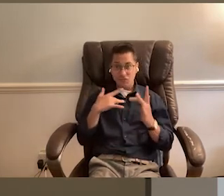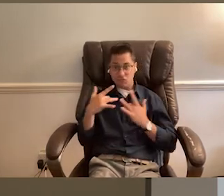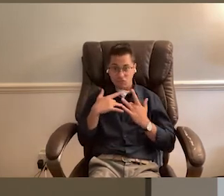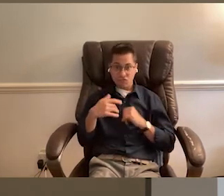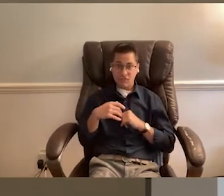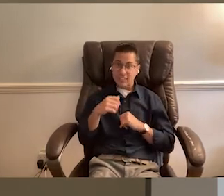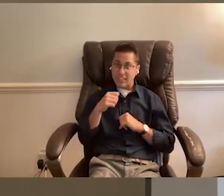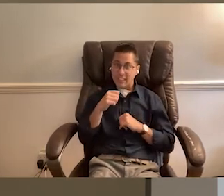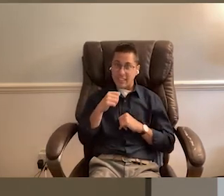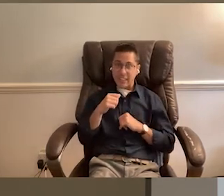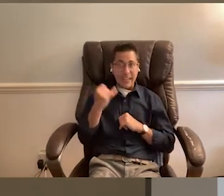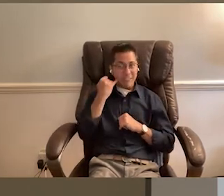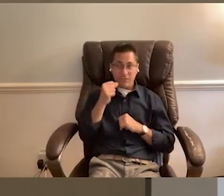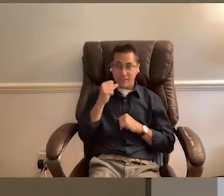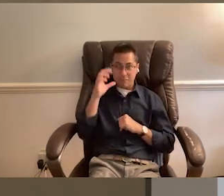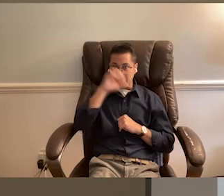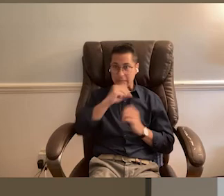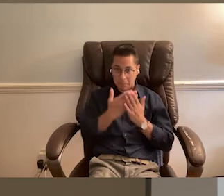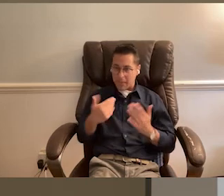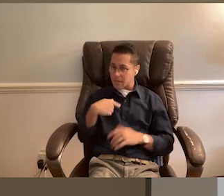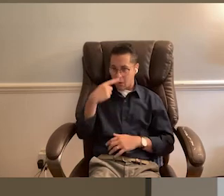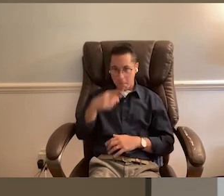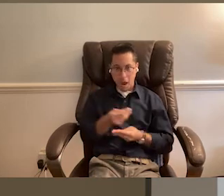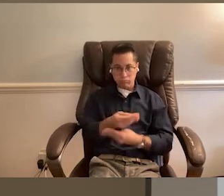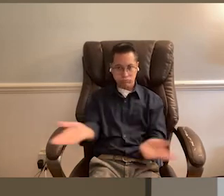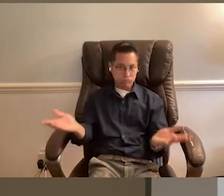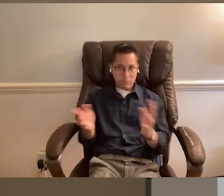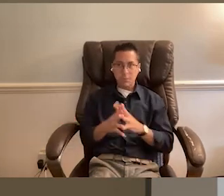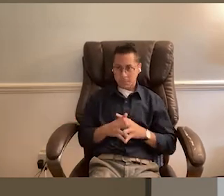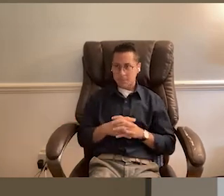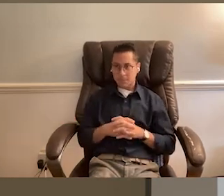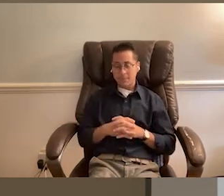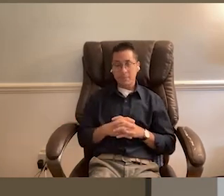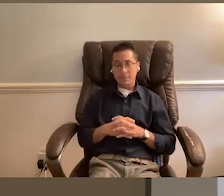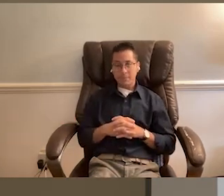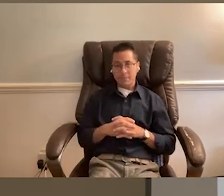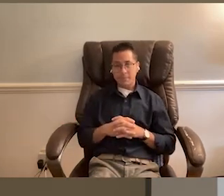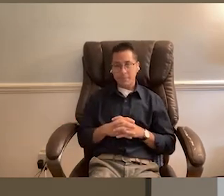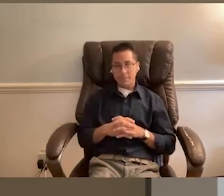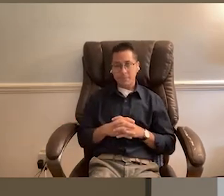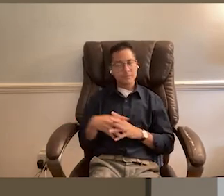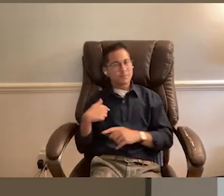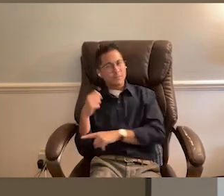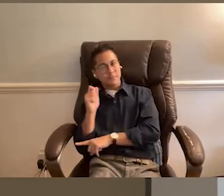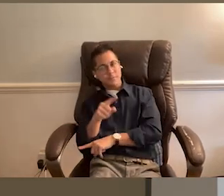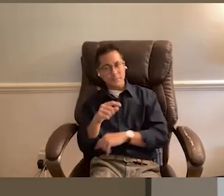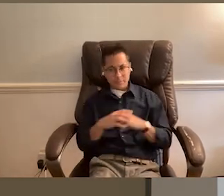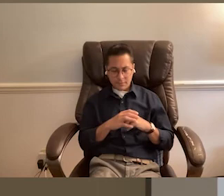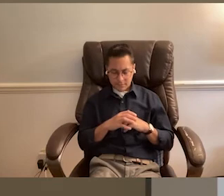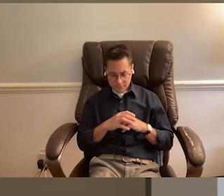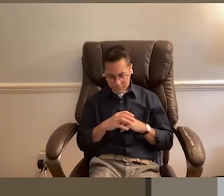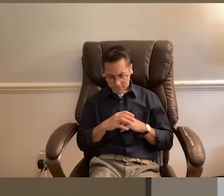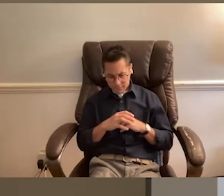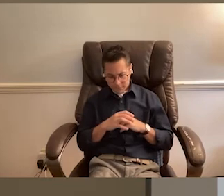excited to meet with this student this week. I'm so excited to hang out with them. All of our AmeriCorps members like got to watch a live